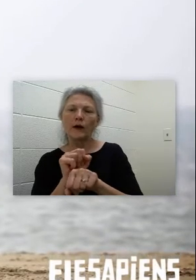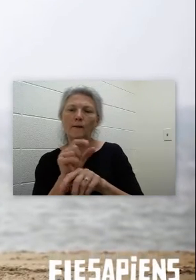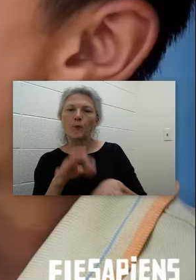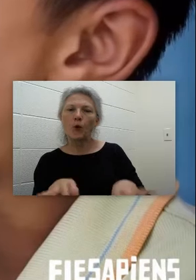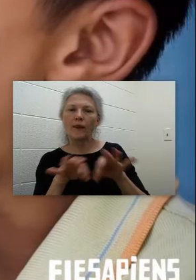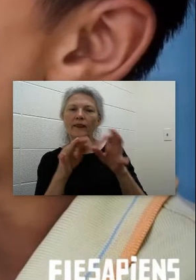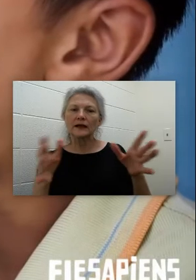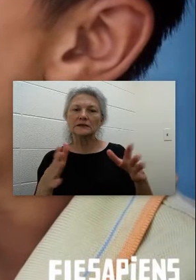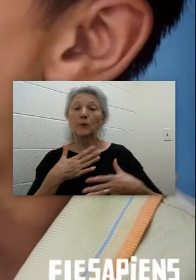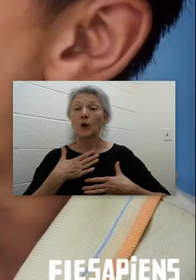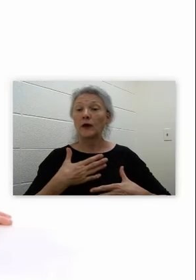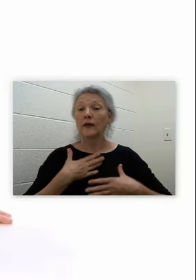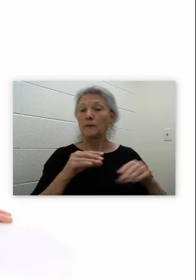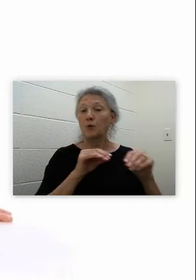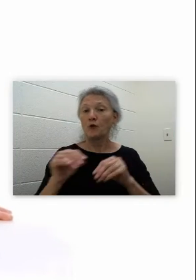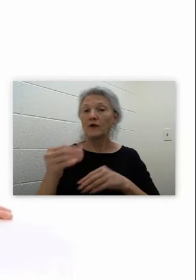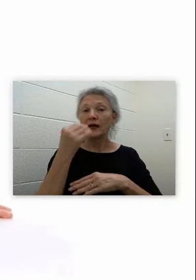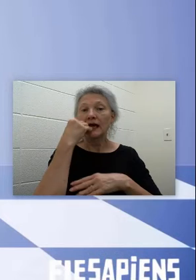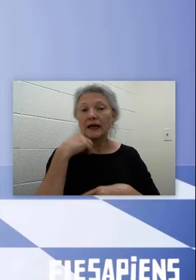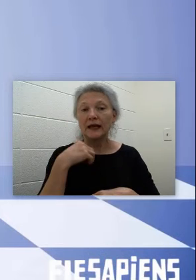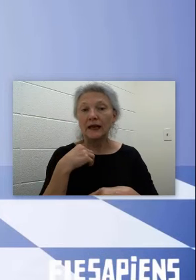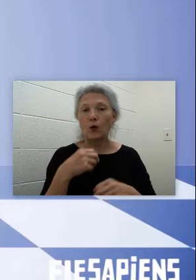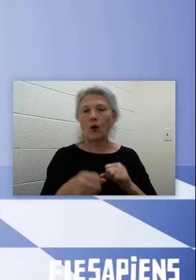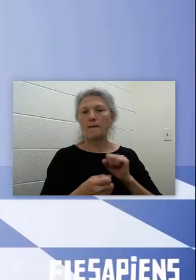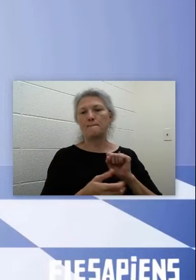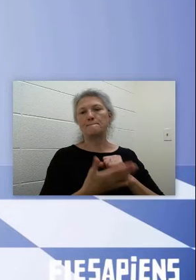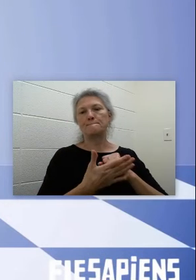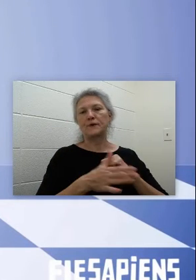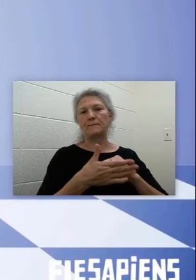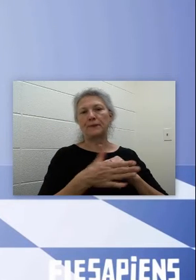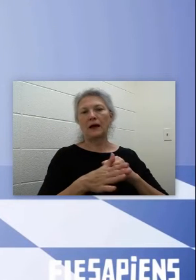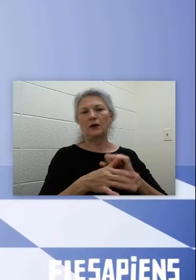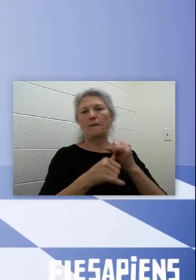moving, eating, or